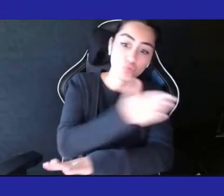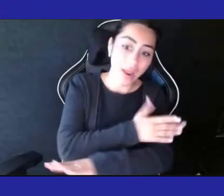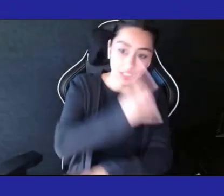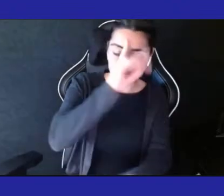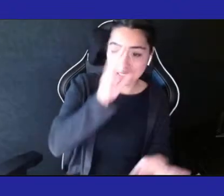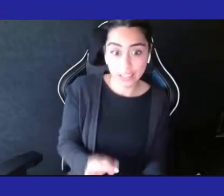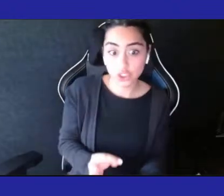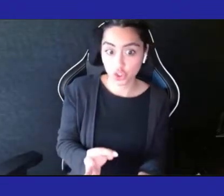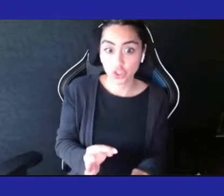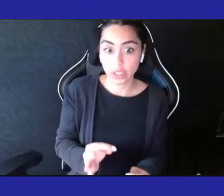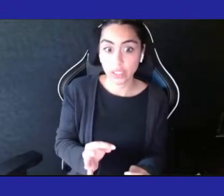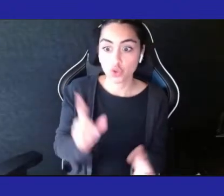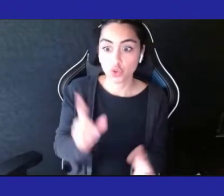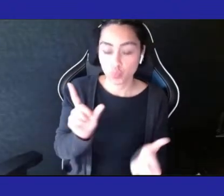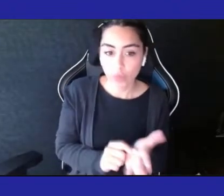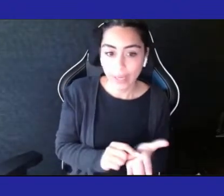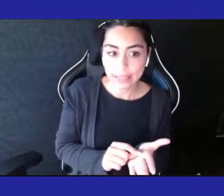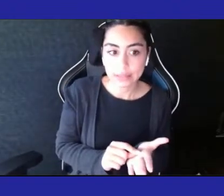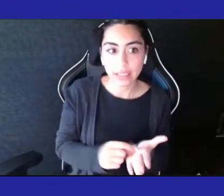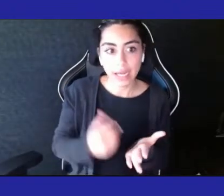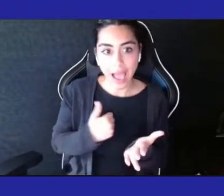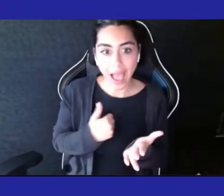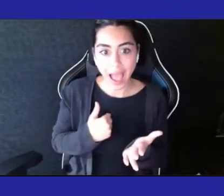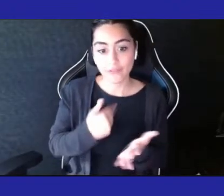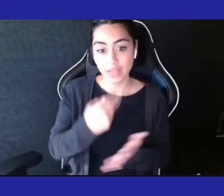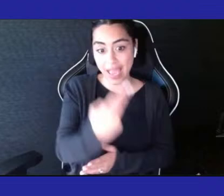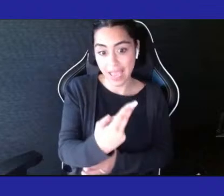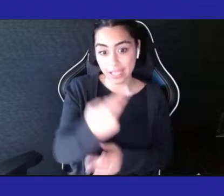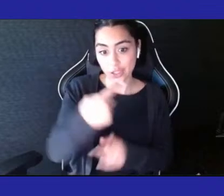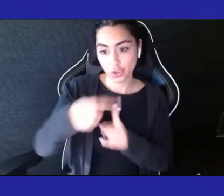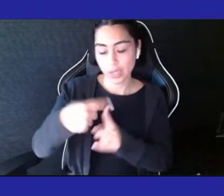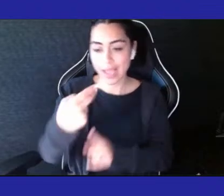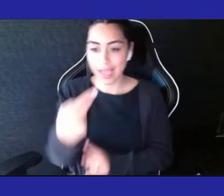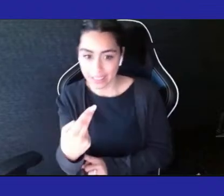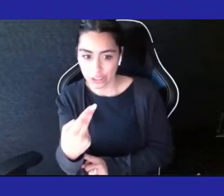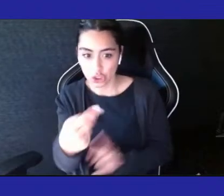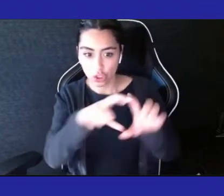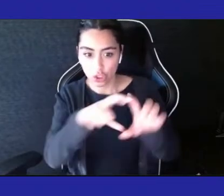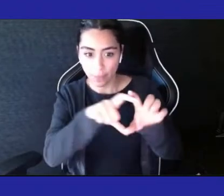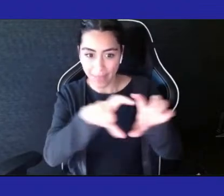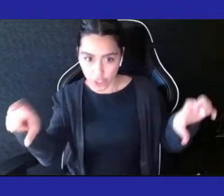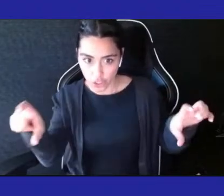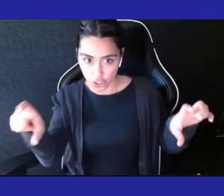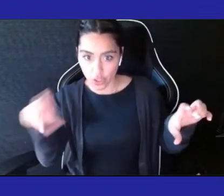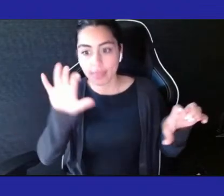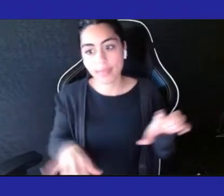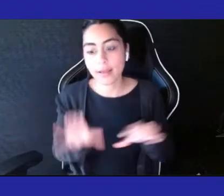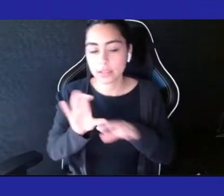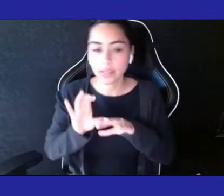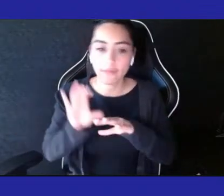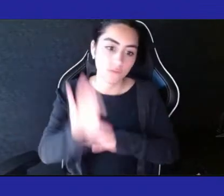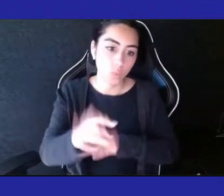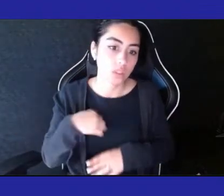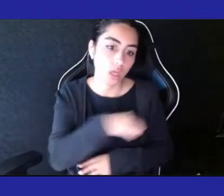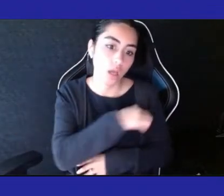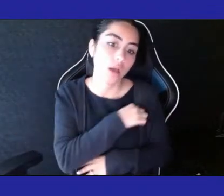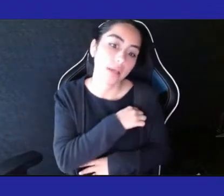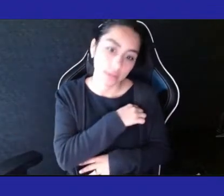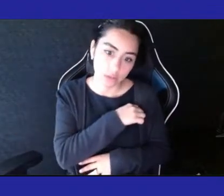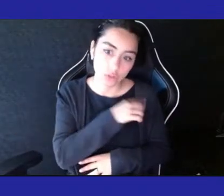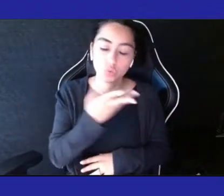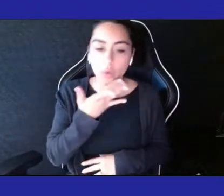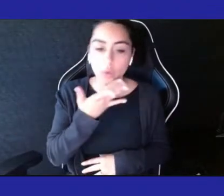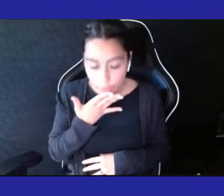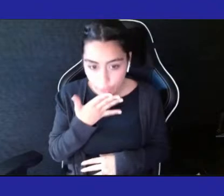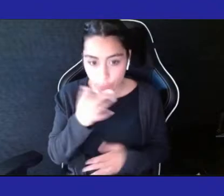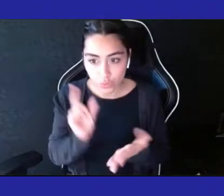have the color H&H on it. banner thing, Yeah. which has forced a bunch of things into color printers, right? And